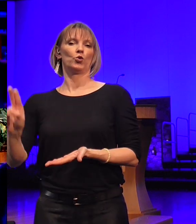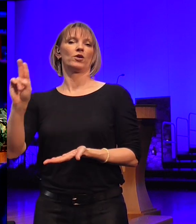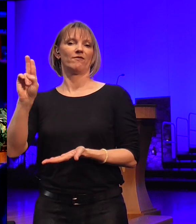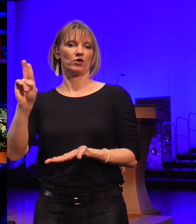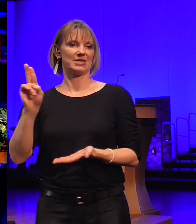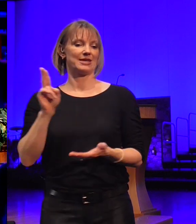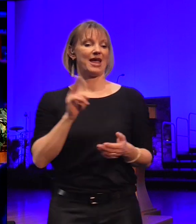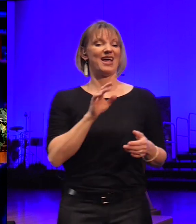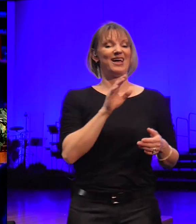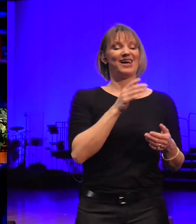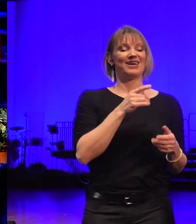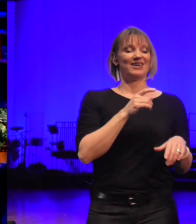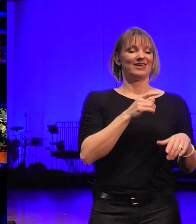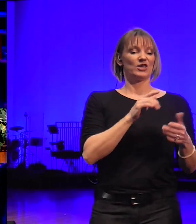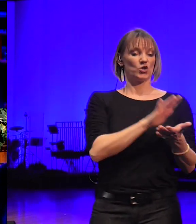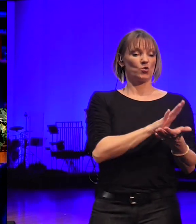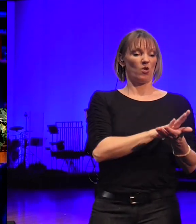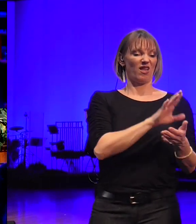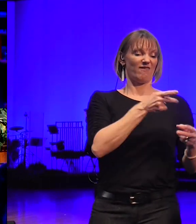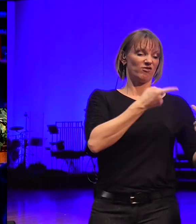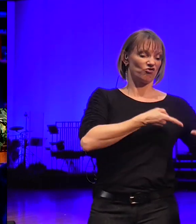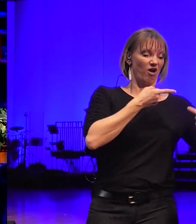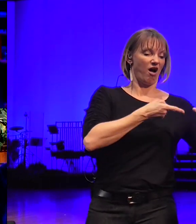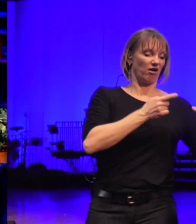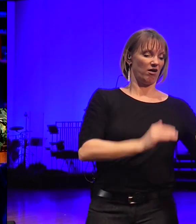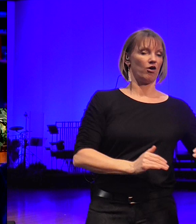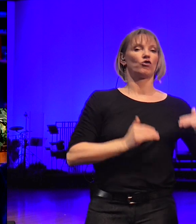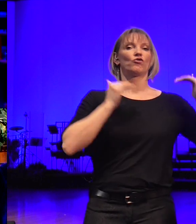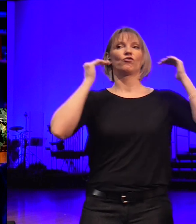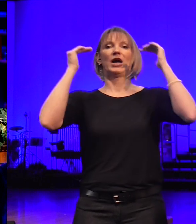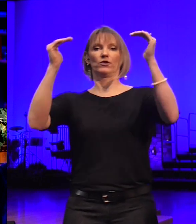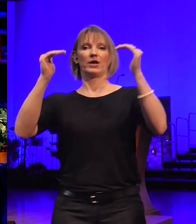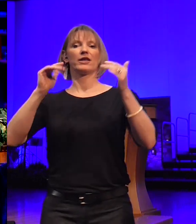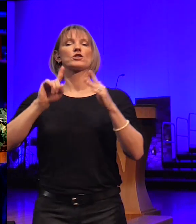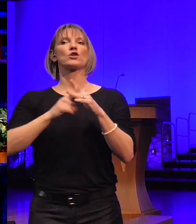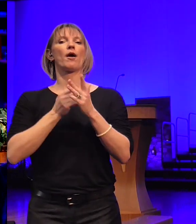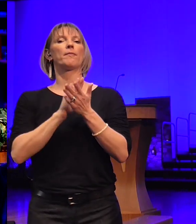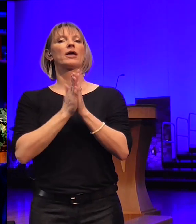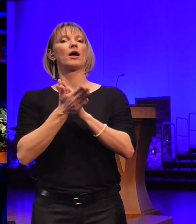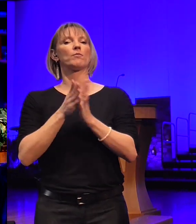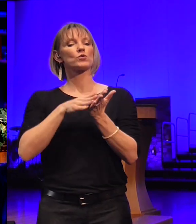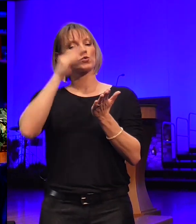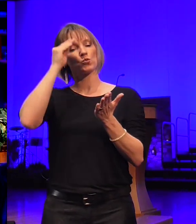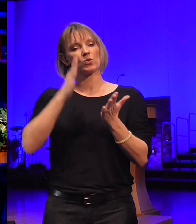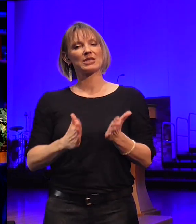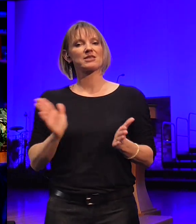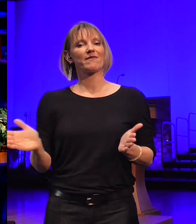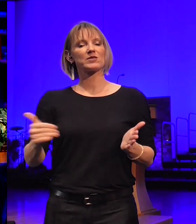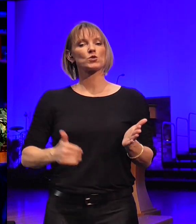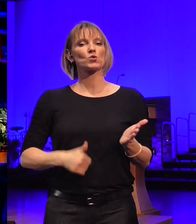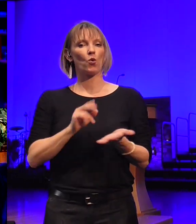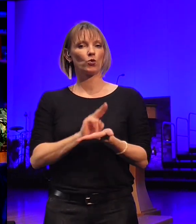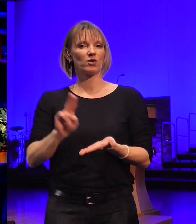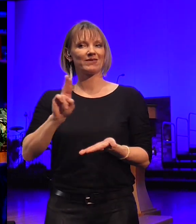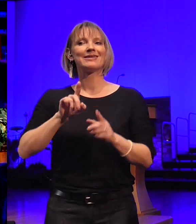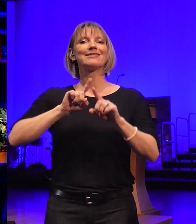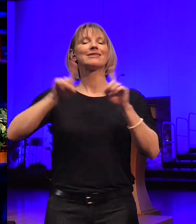to graduate from the school of hard knocks and to start being students of Soul University. And there's a whole different